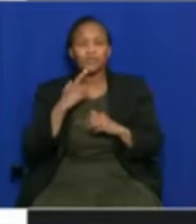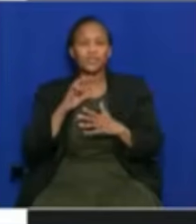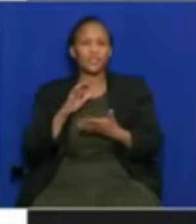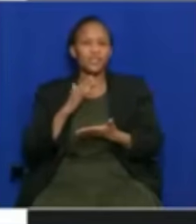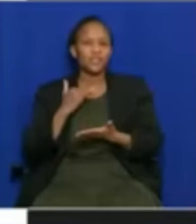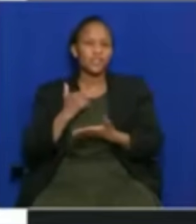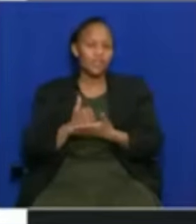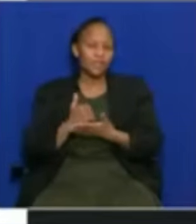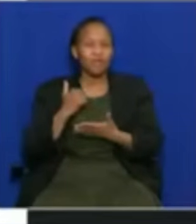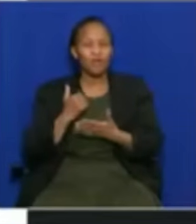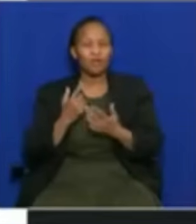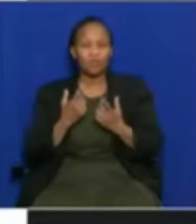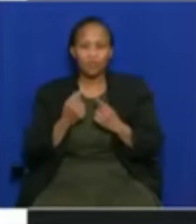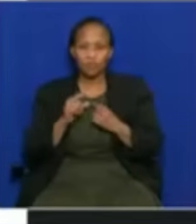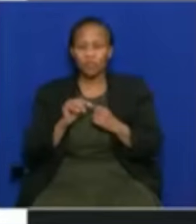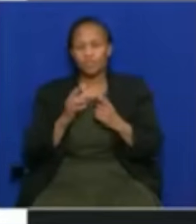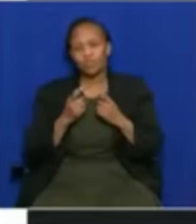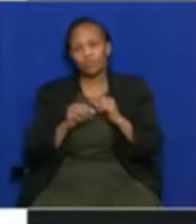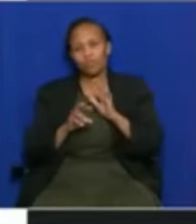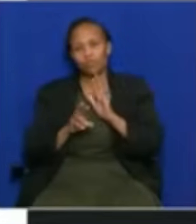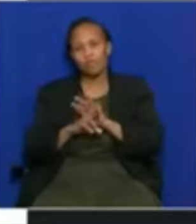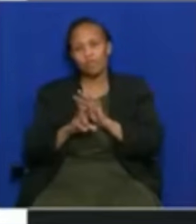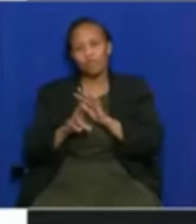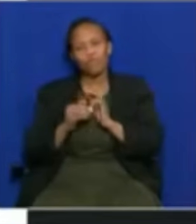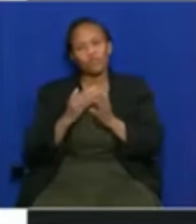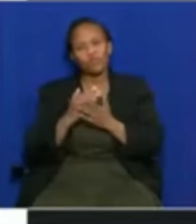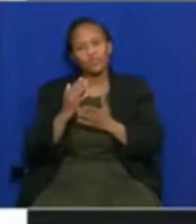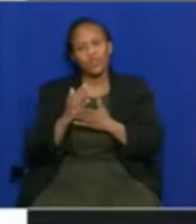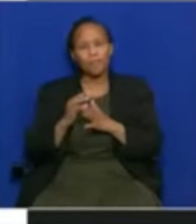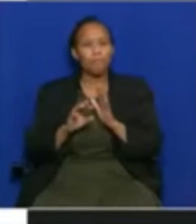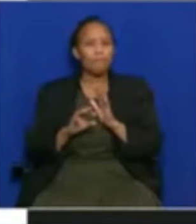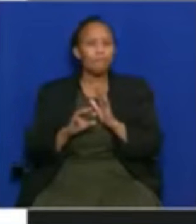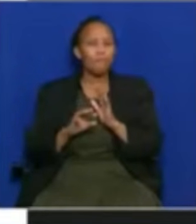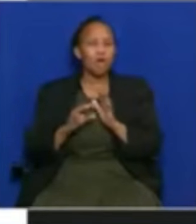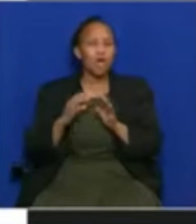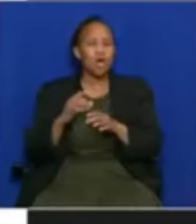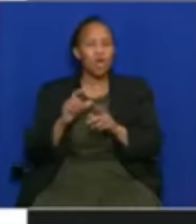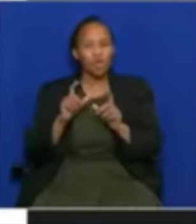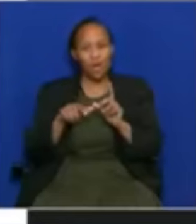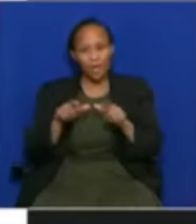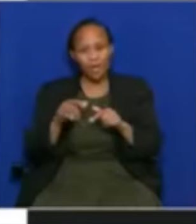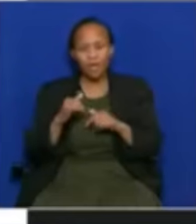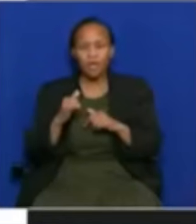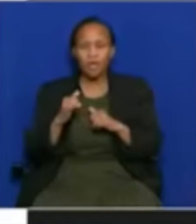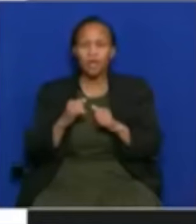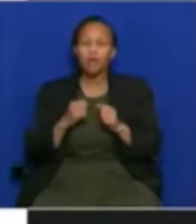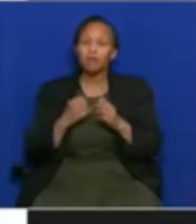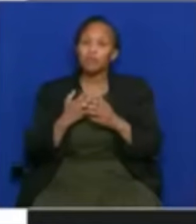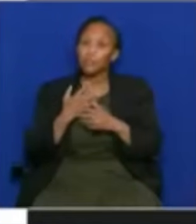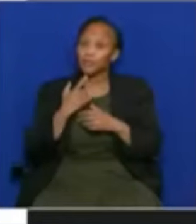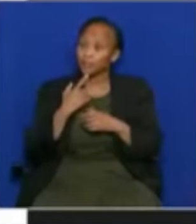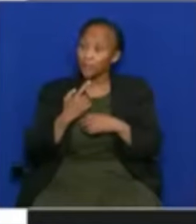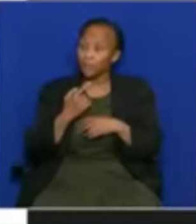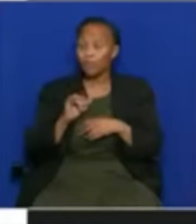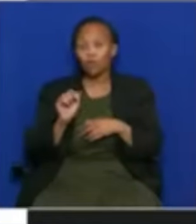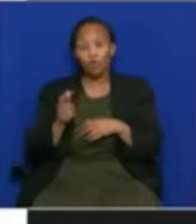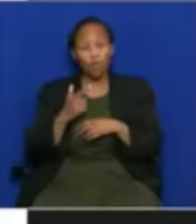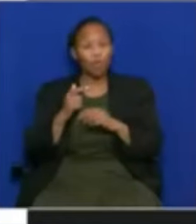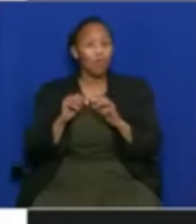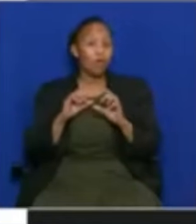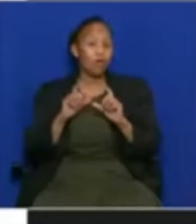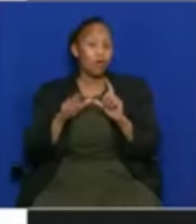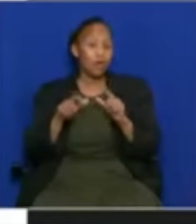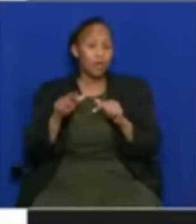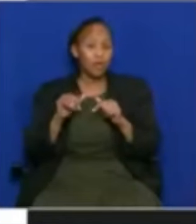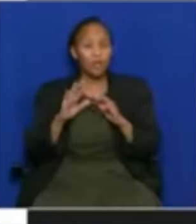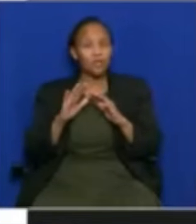of candidates and misrepresented that all candidates meet the requirements of the advertisement of the post. My